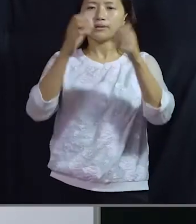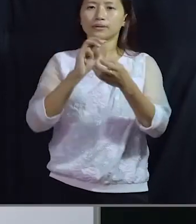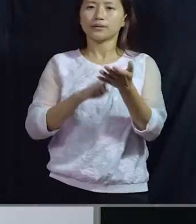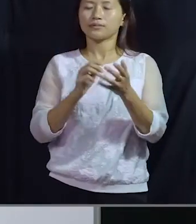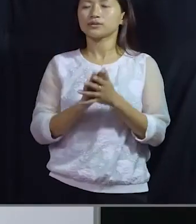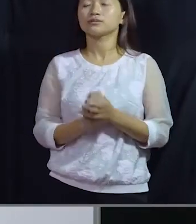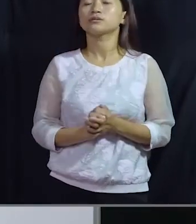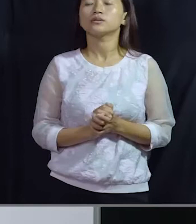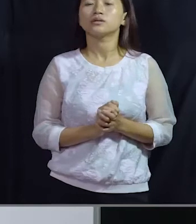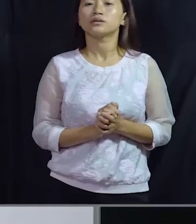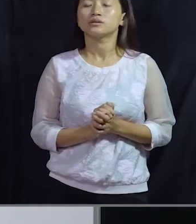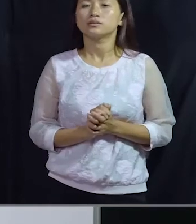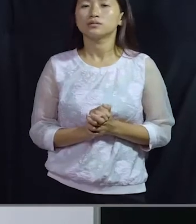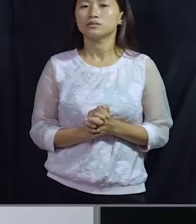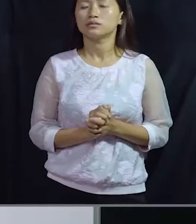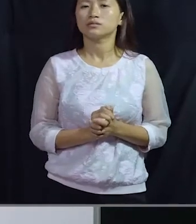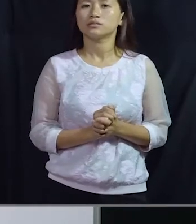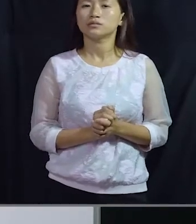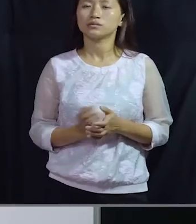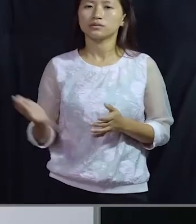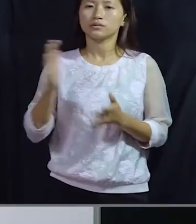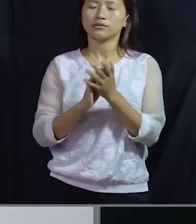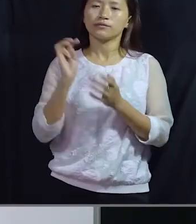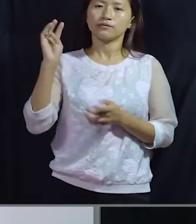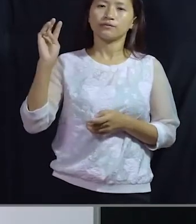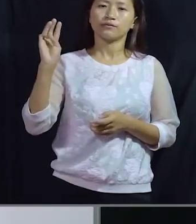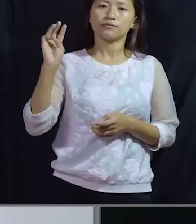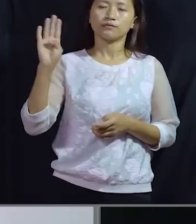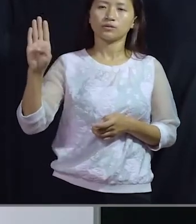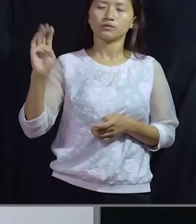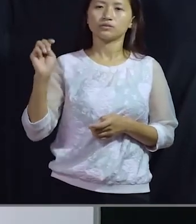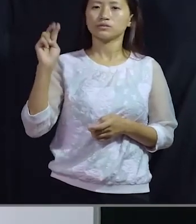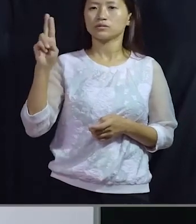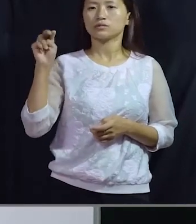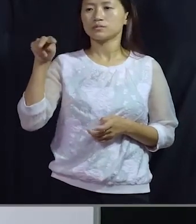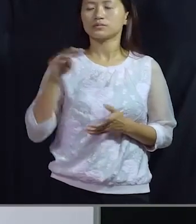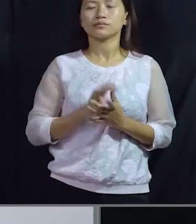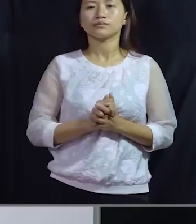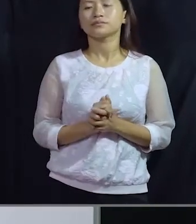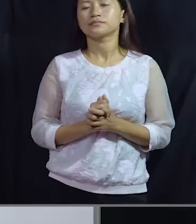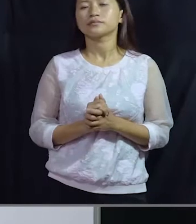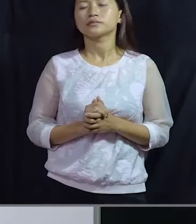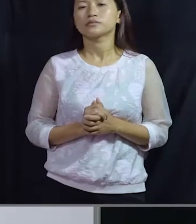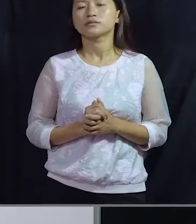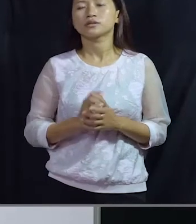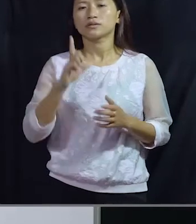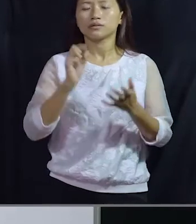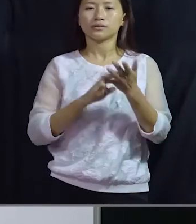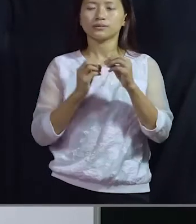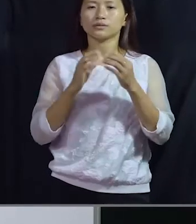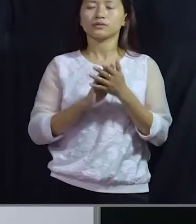give depreciation and then it comes to 4,200. Now on the liability side, you have